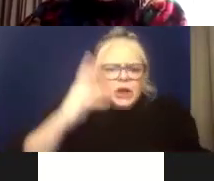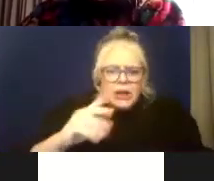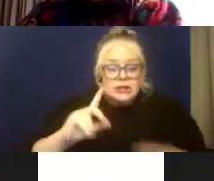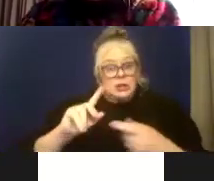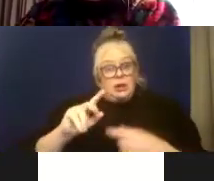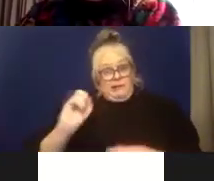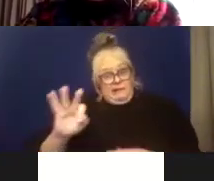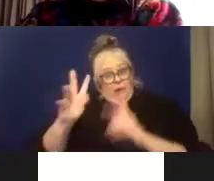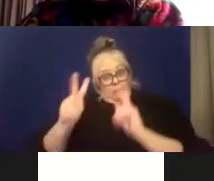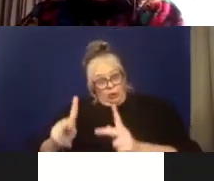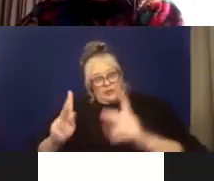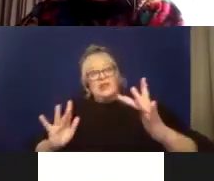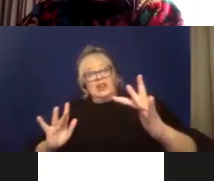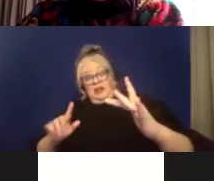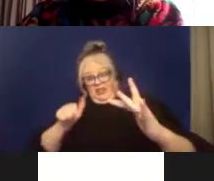support?